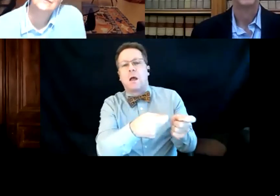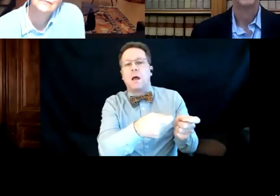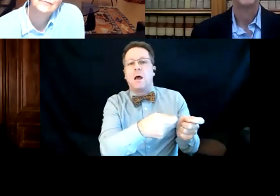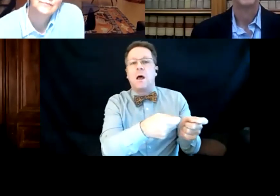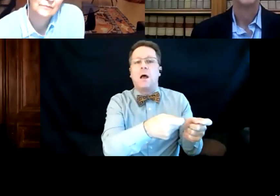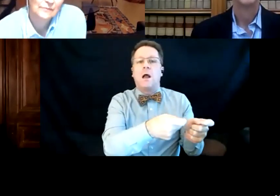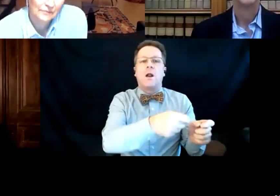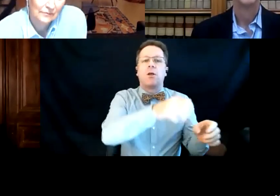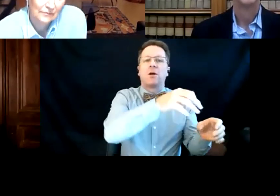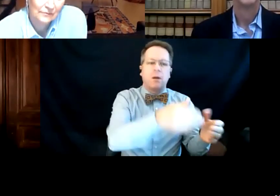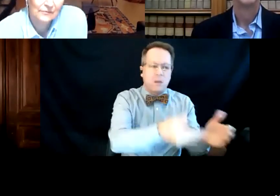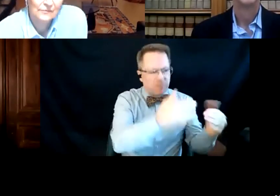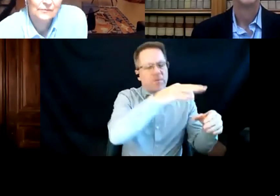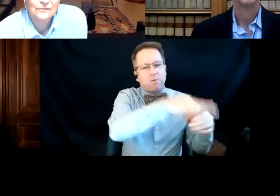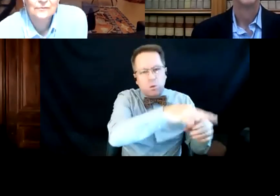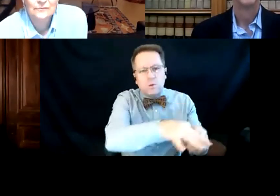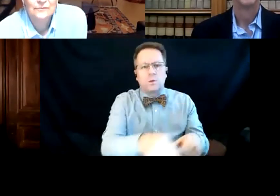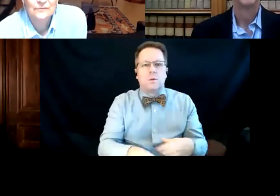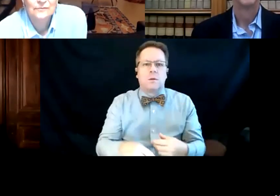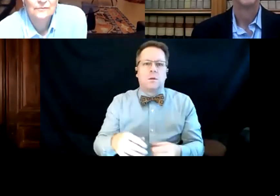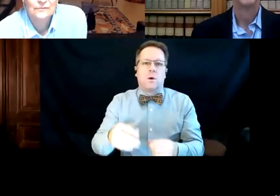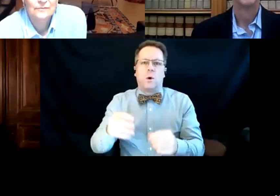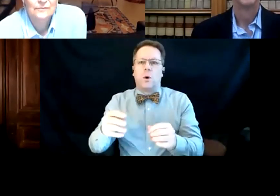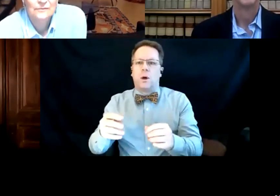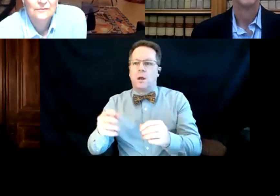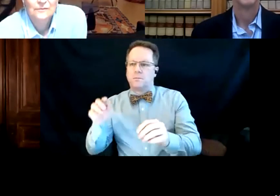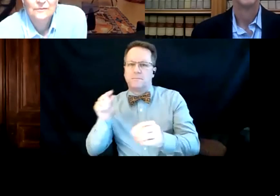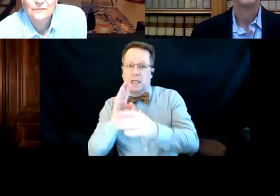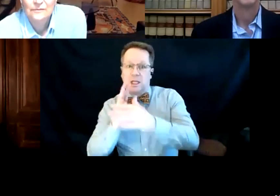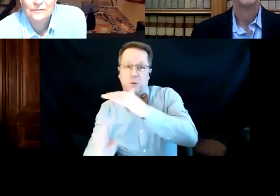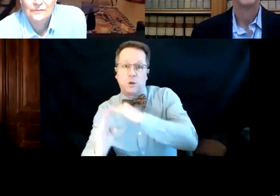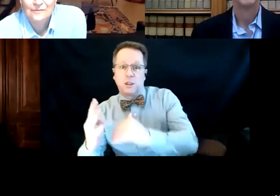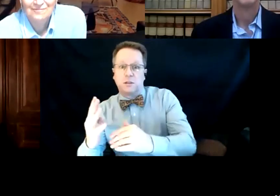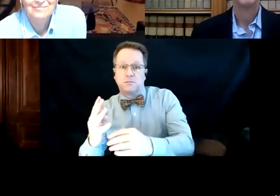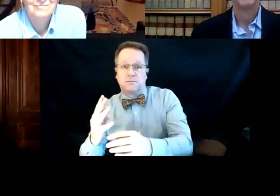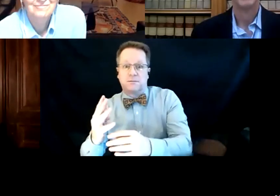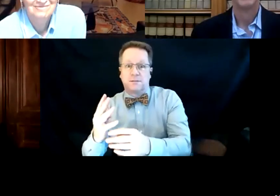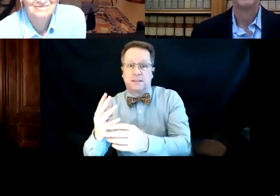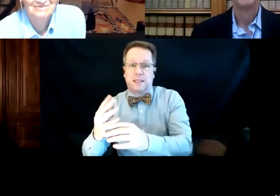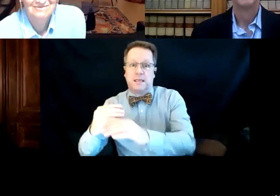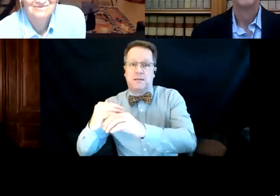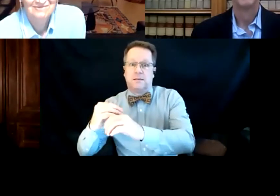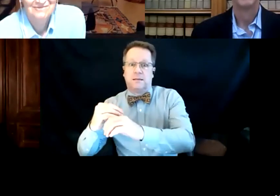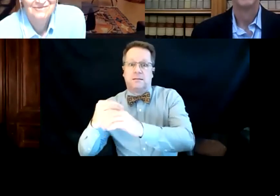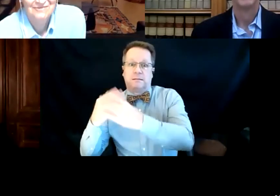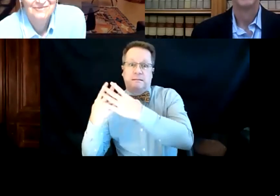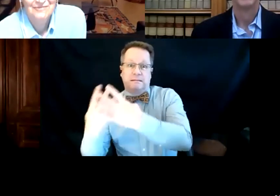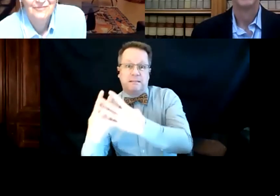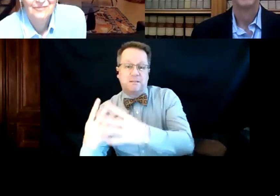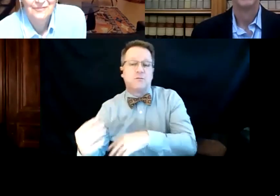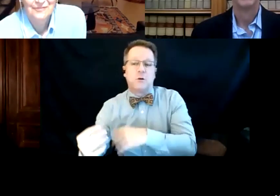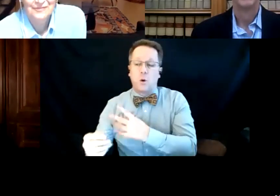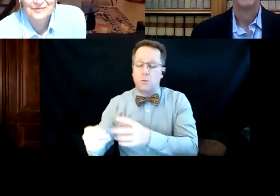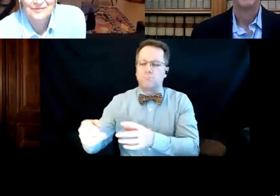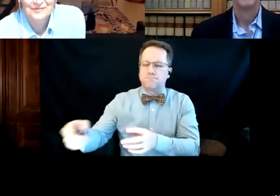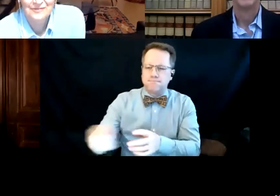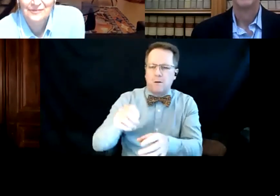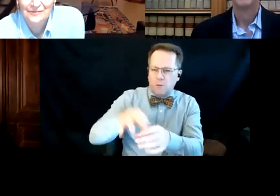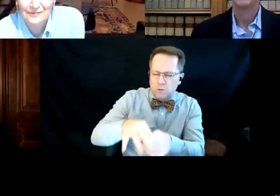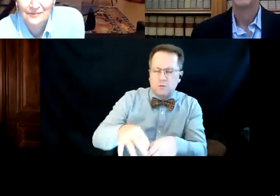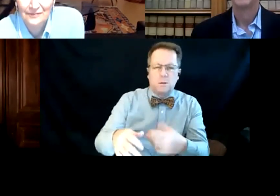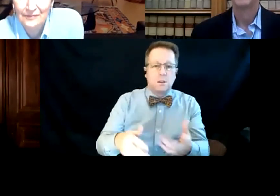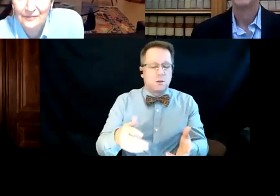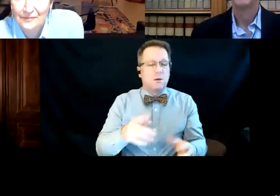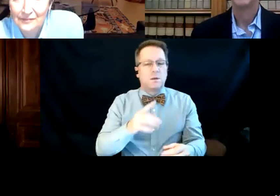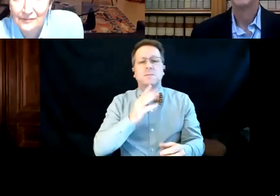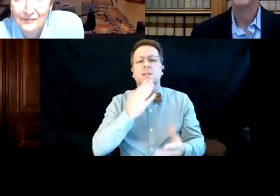lives were changed for the better, maybe even saved. So thank you all. Thank you so much for being our most stalwart supporters